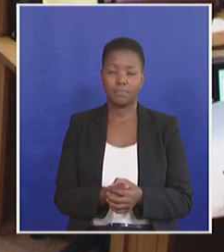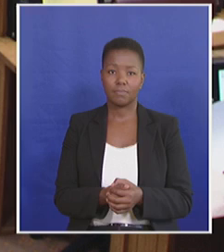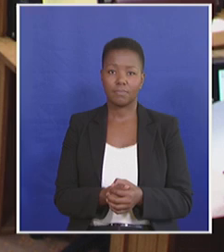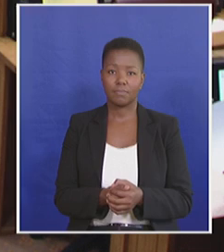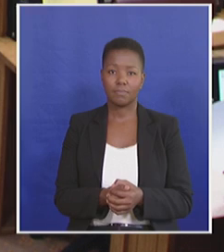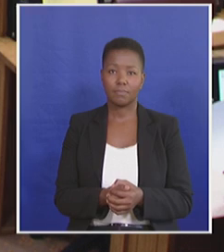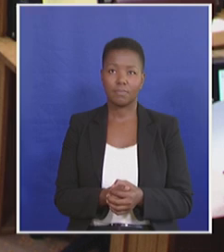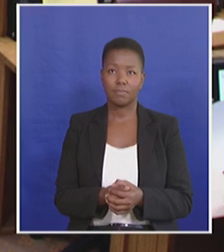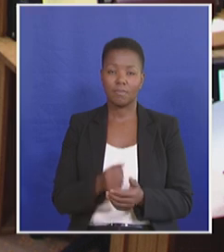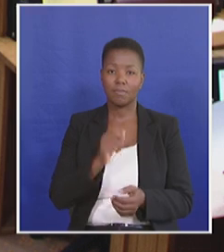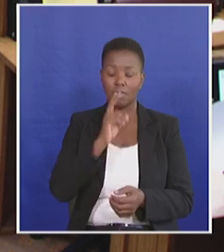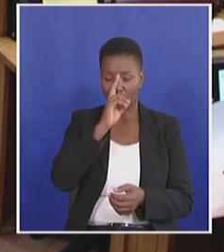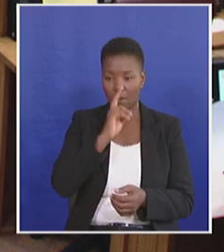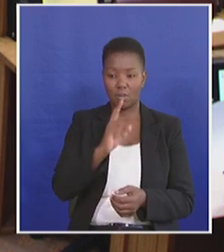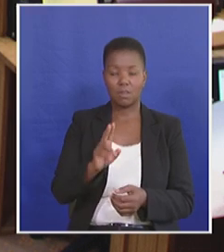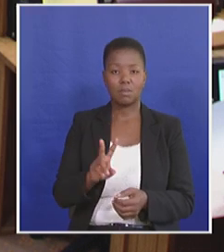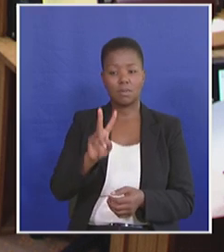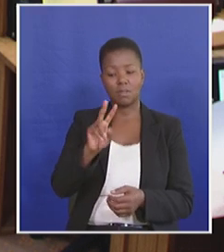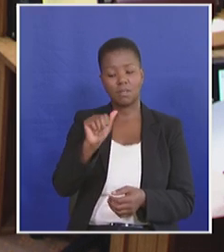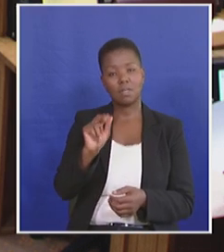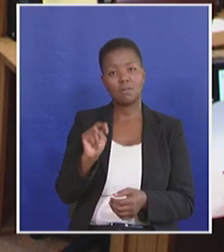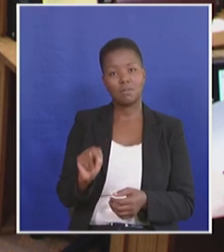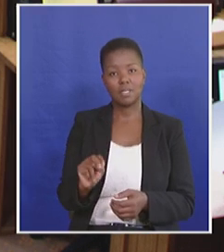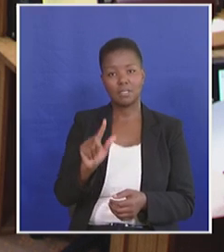The Honourable Van Leyen.